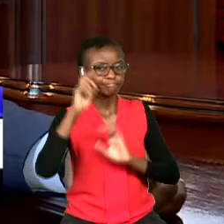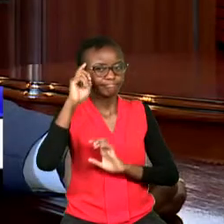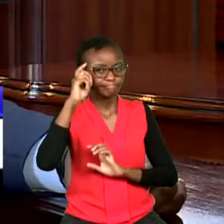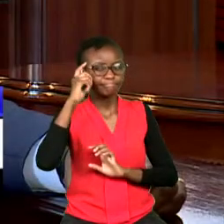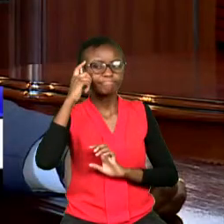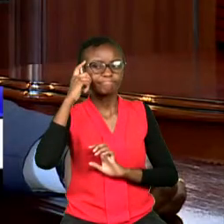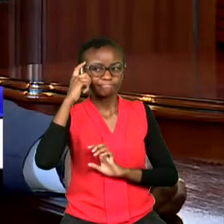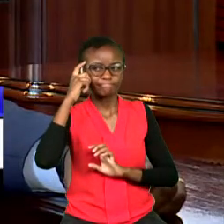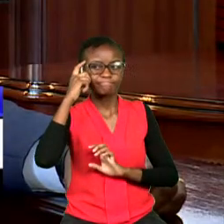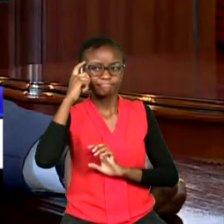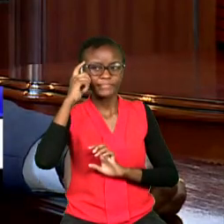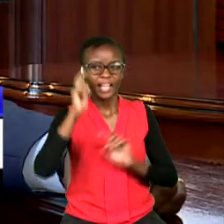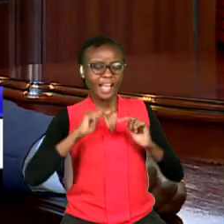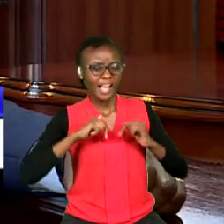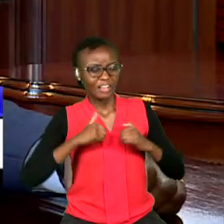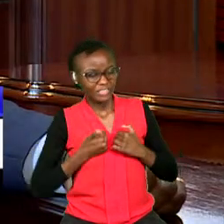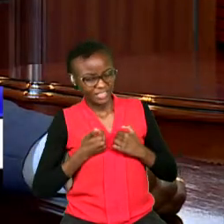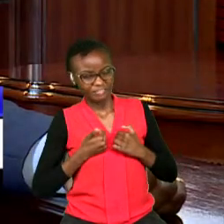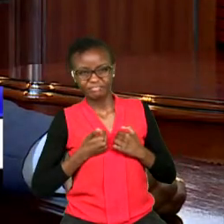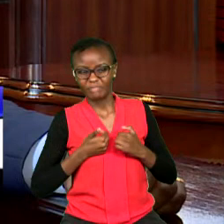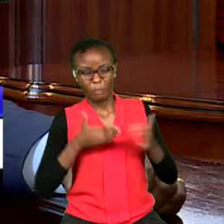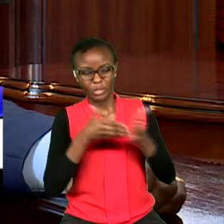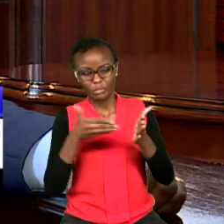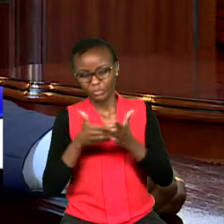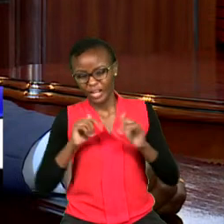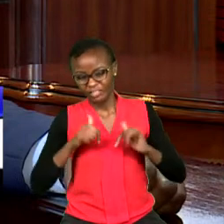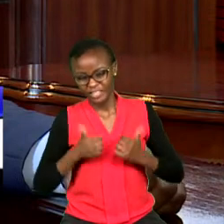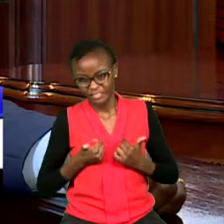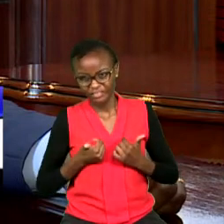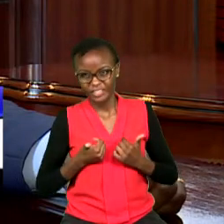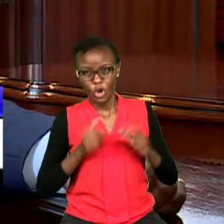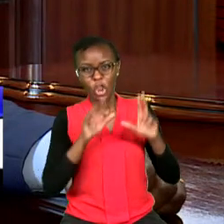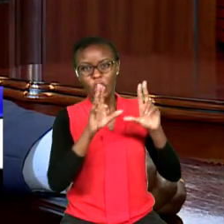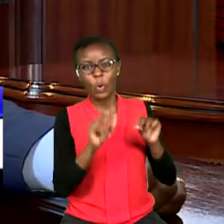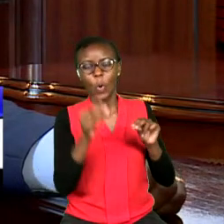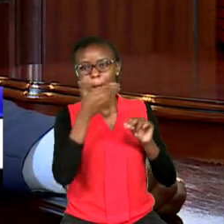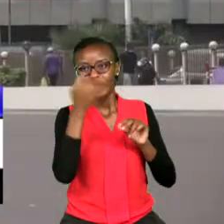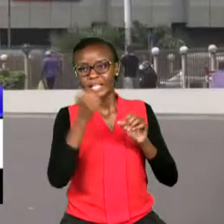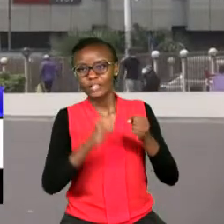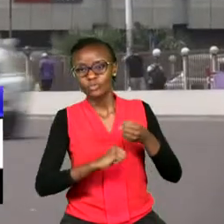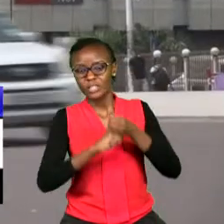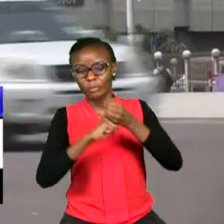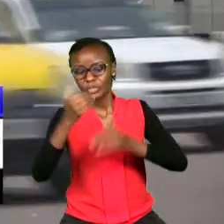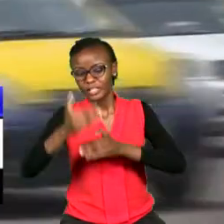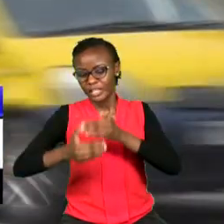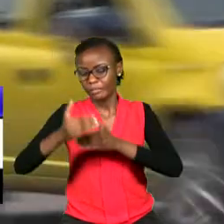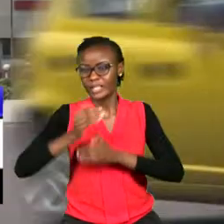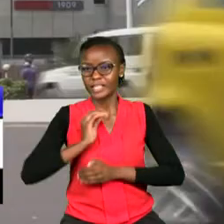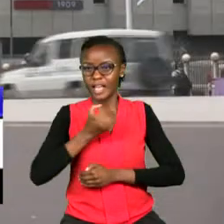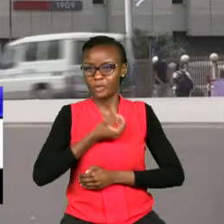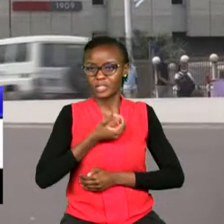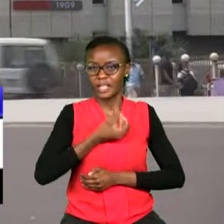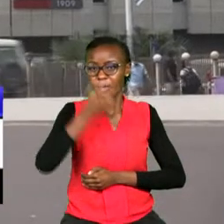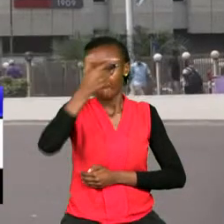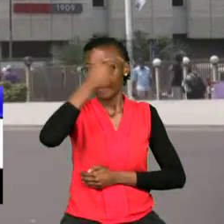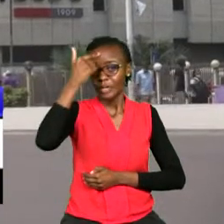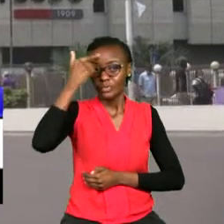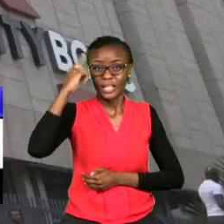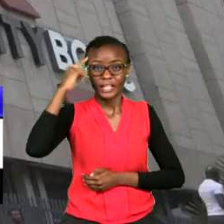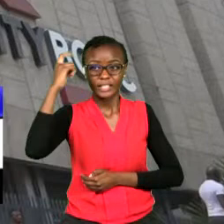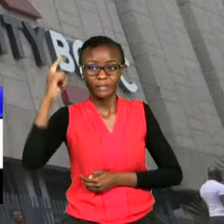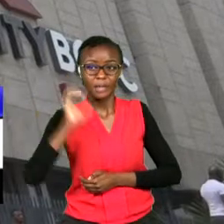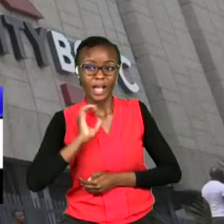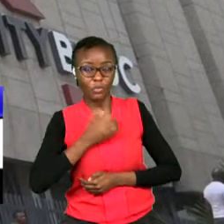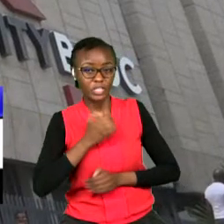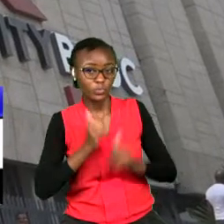should not restrict ourselves and fail to support our neighbors. After all, our dream was an African